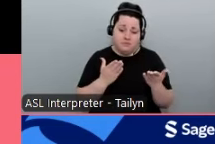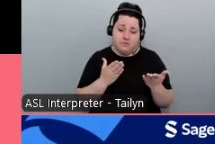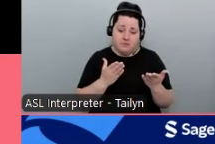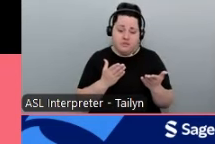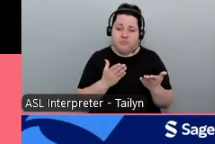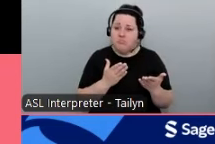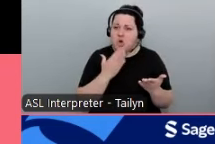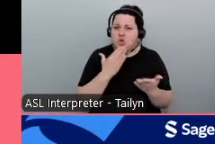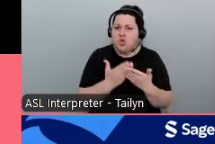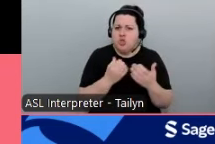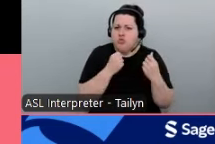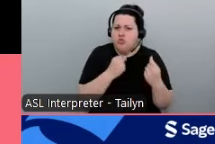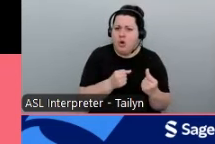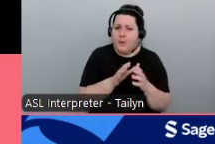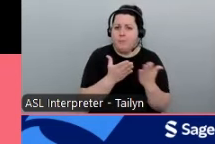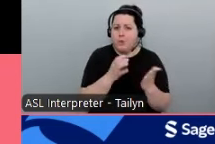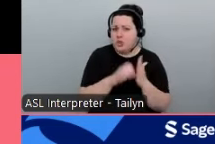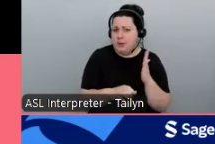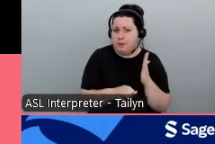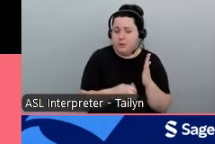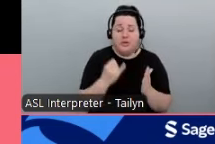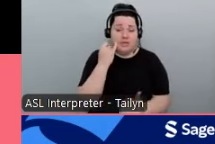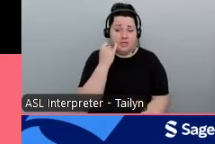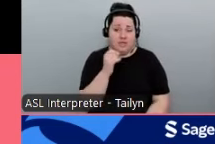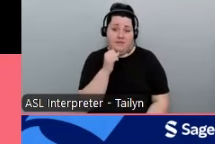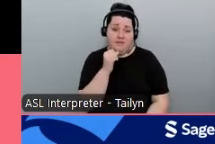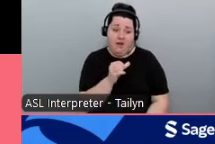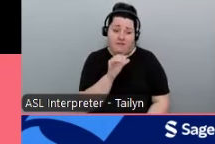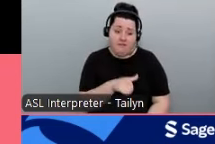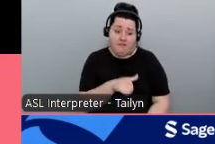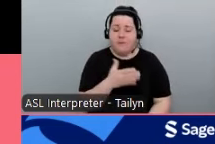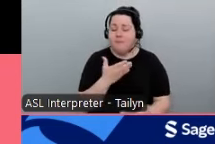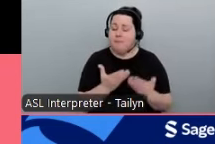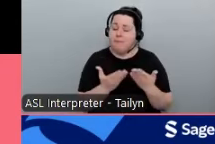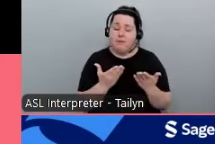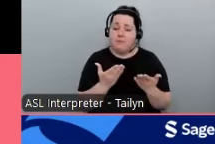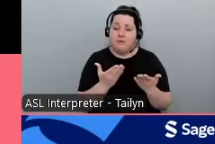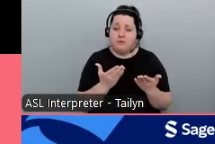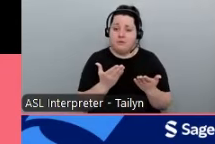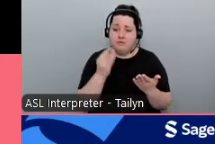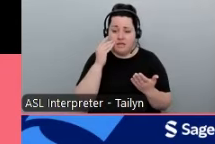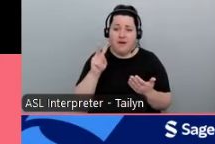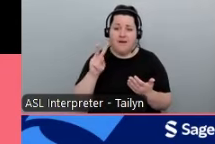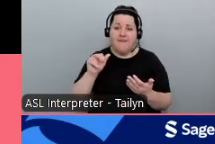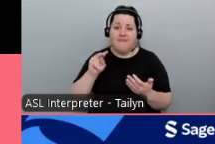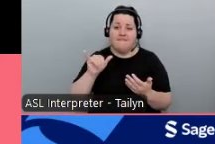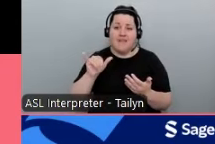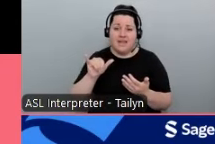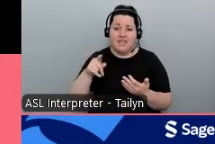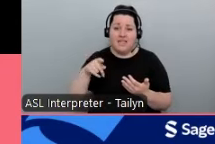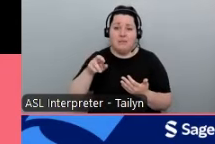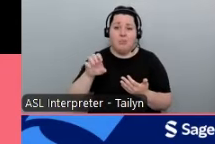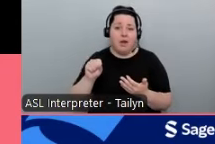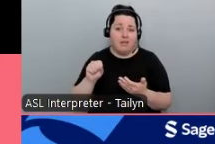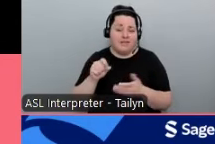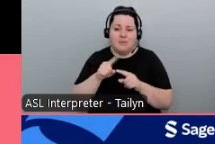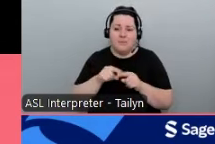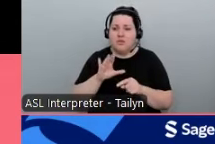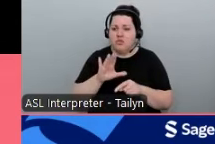chapter. If it's not a strong book chapter, you may want to even look at a vanity press, depending on the field that you're in: